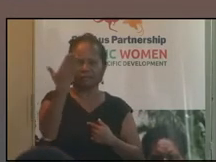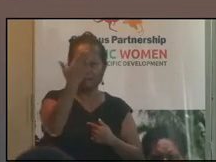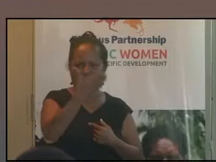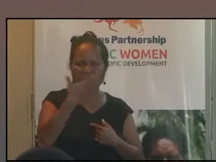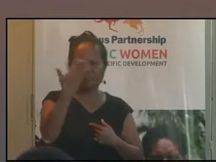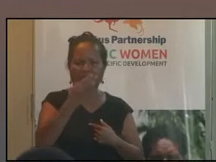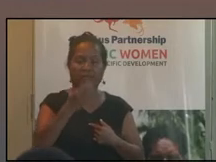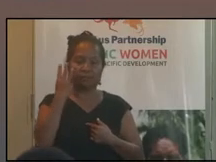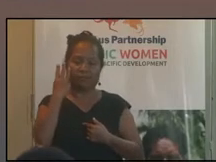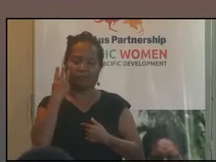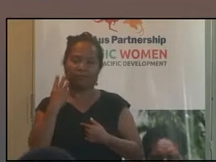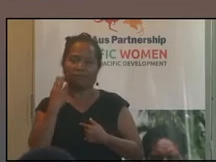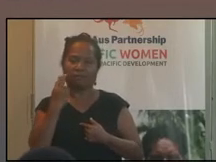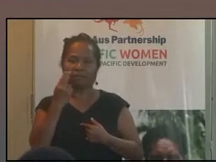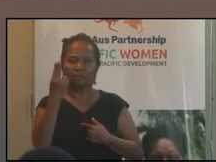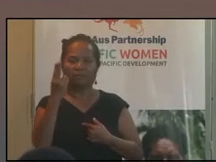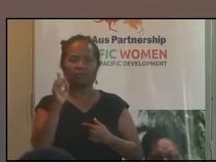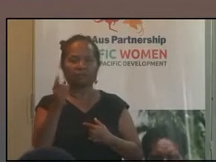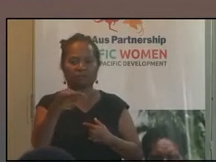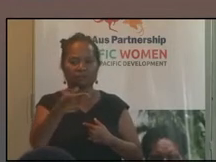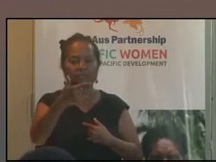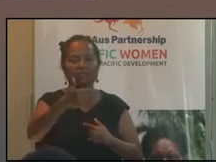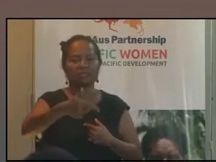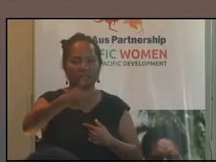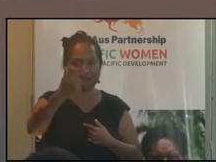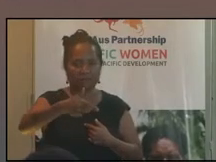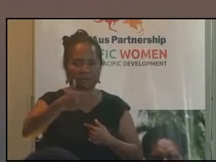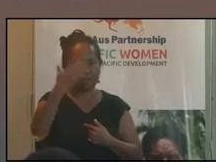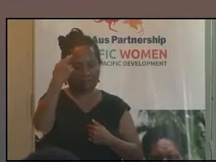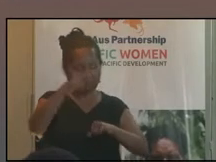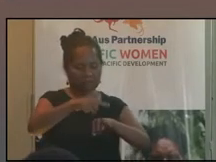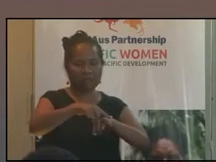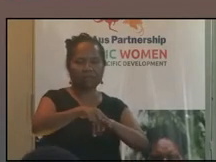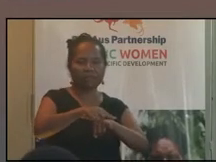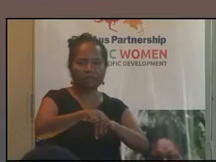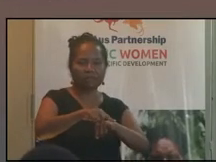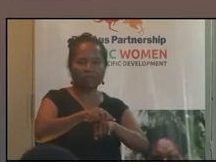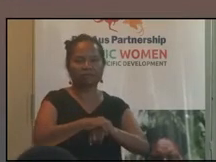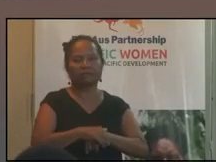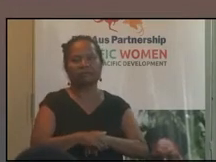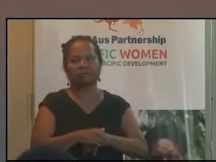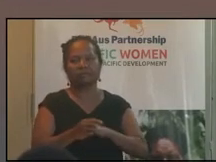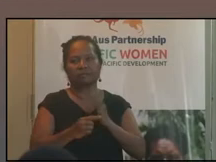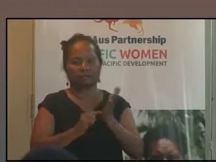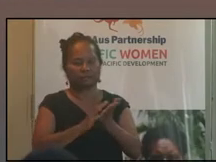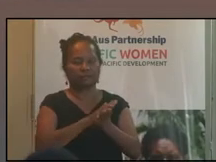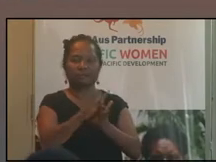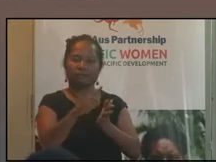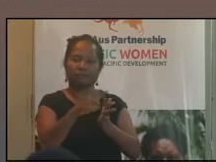we were faced with as women in the 2017 national elections. Teresa.